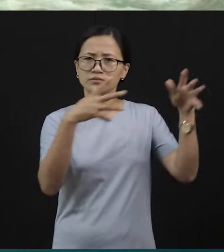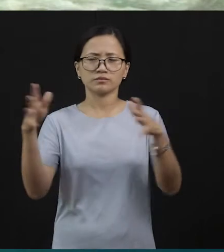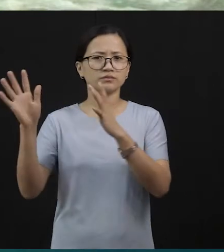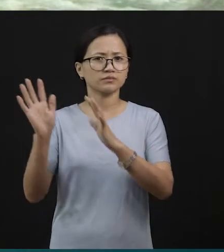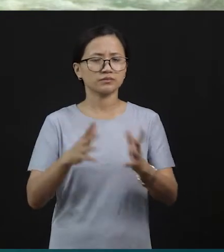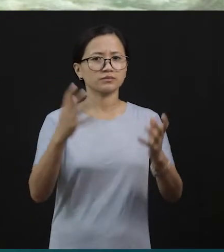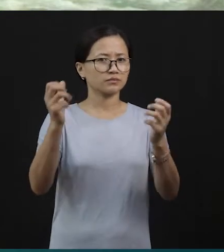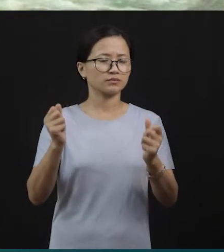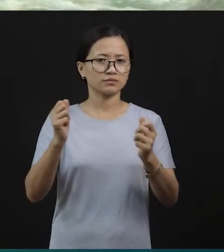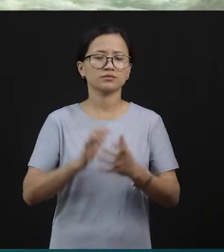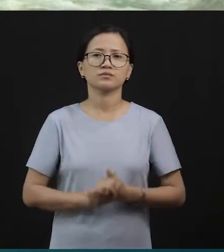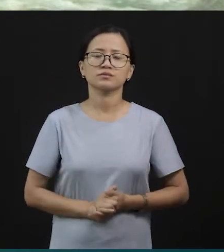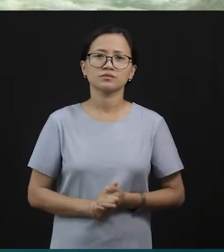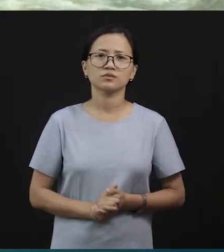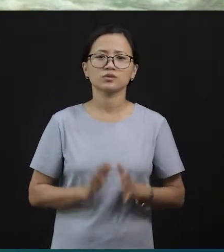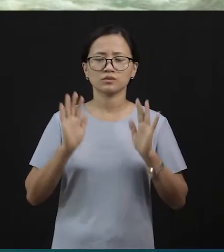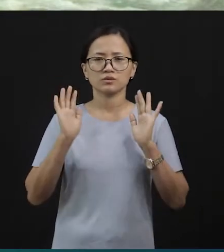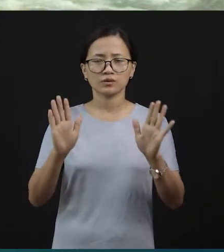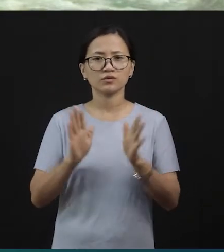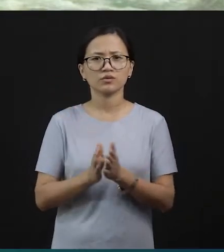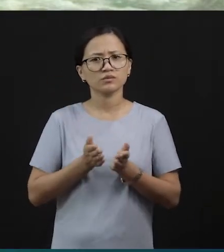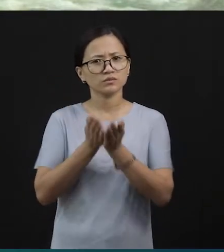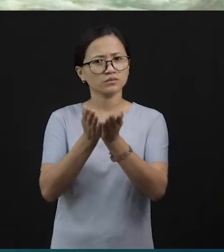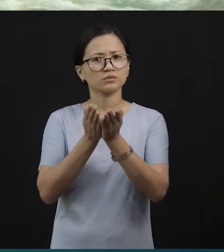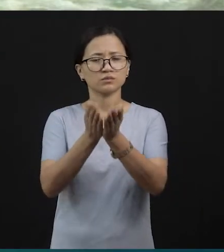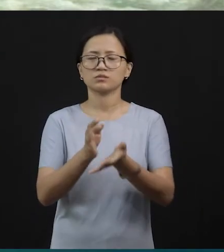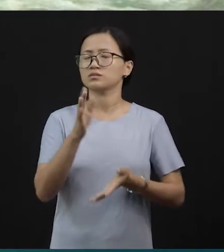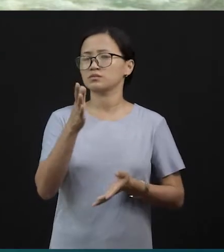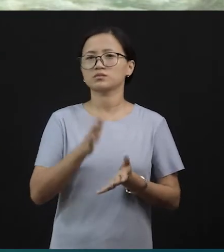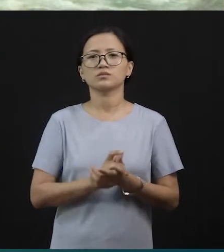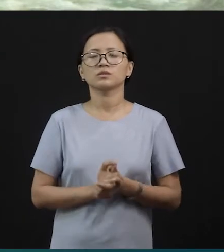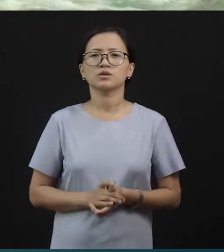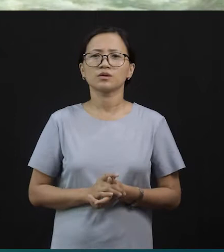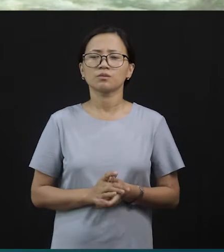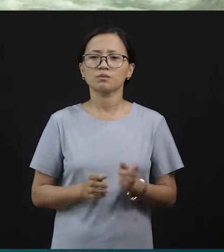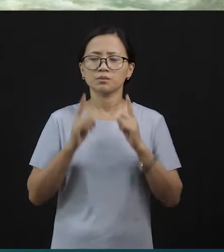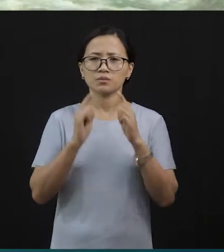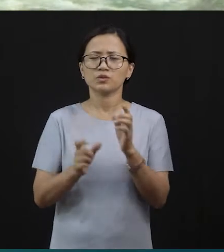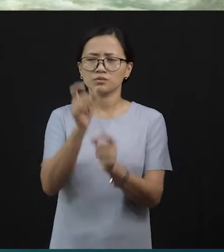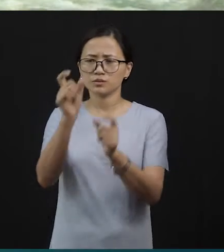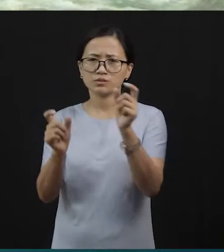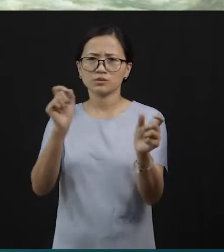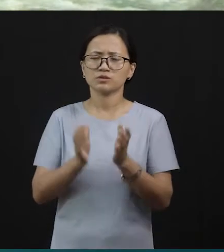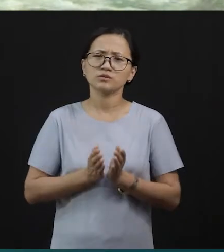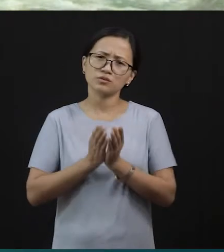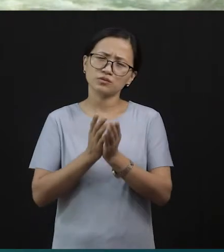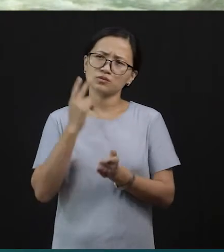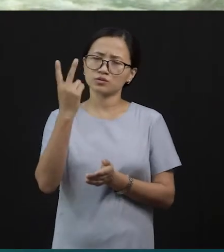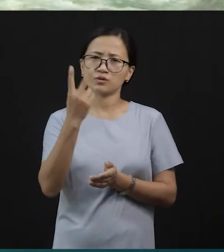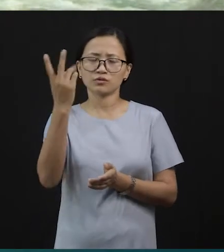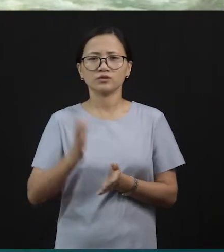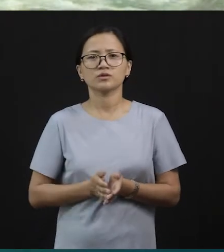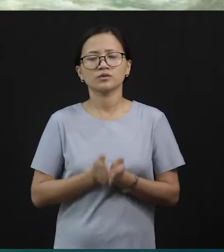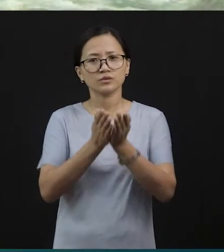is a storm, right? We don't have ships, we don't travel by ships here in a place, but people traveling through the water have to be